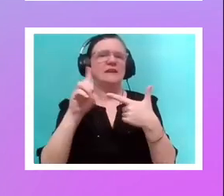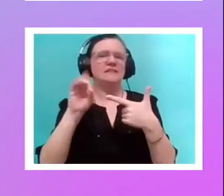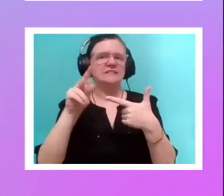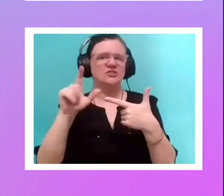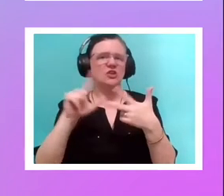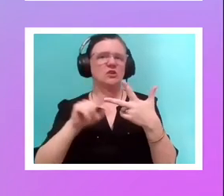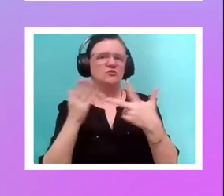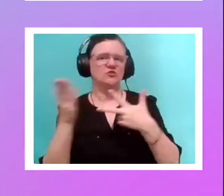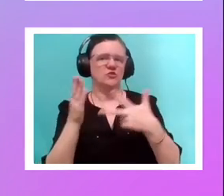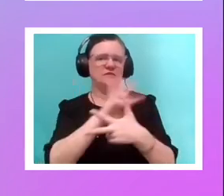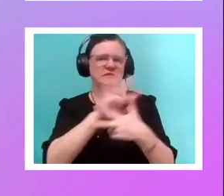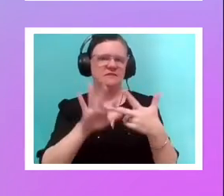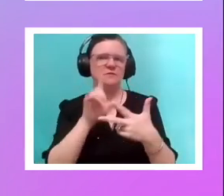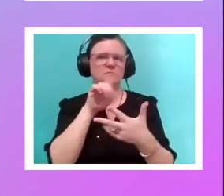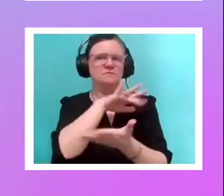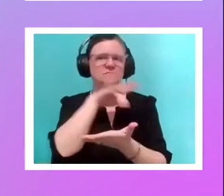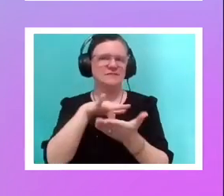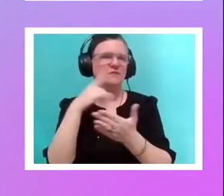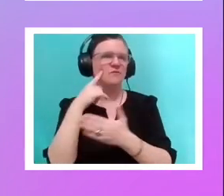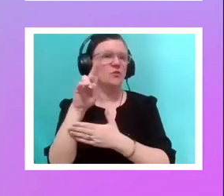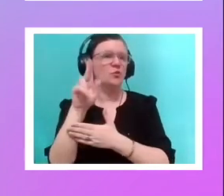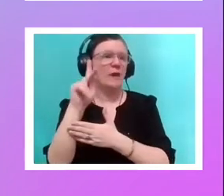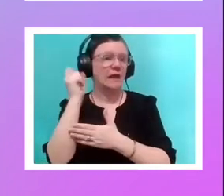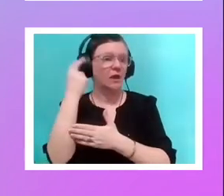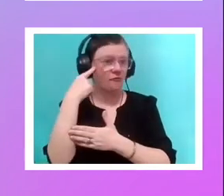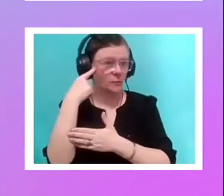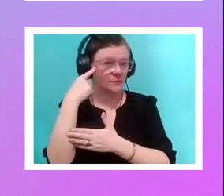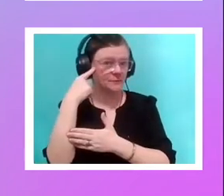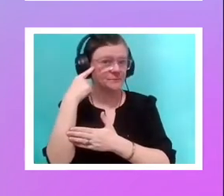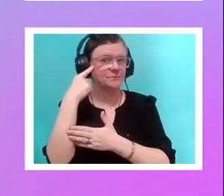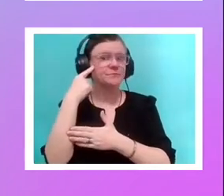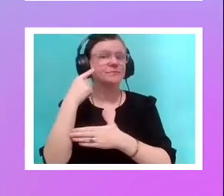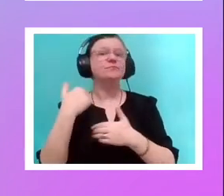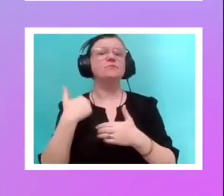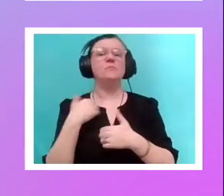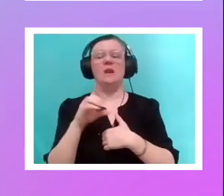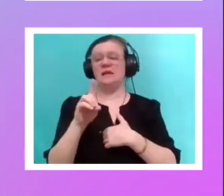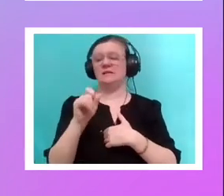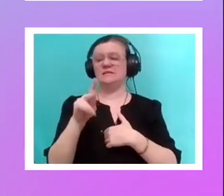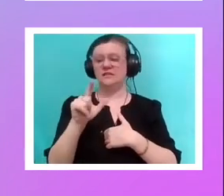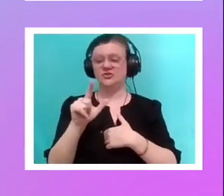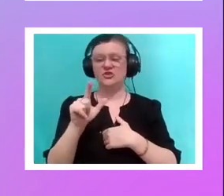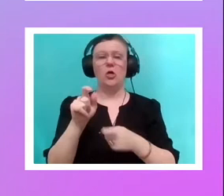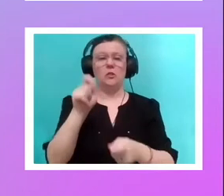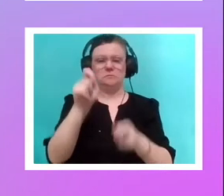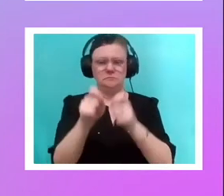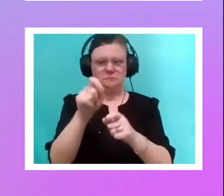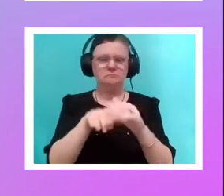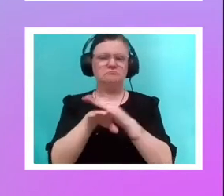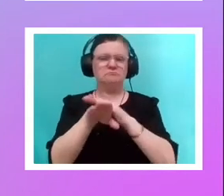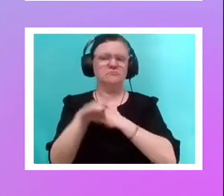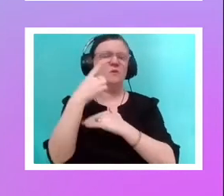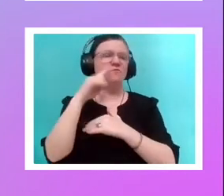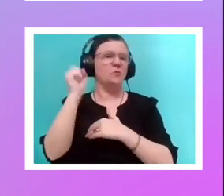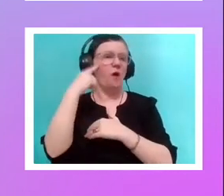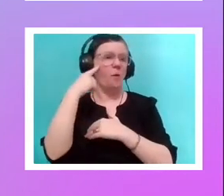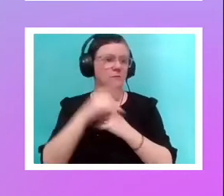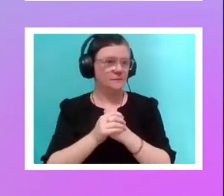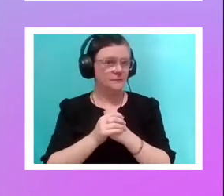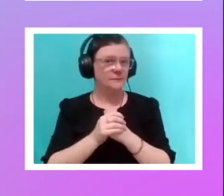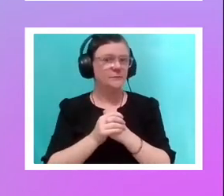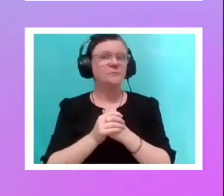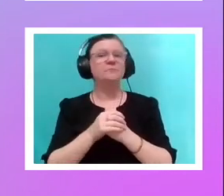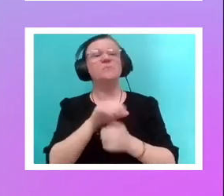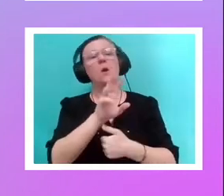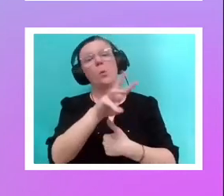the centre, if you like, of the UK government. And we lead the digital transformation of UK government, which means that we run the